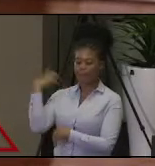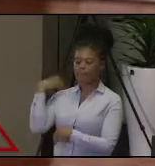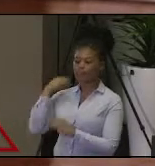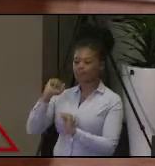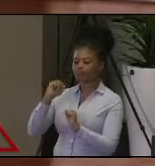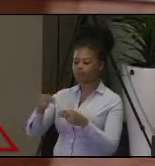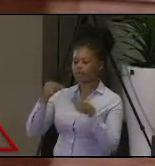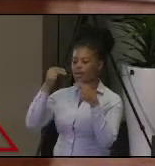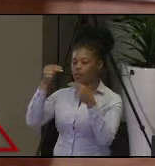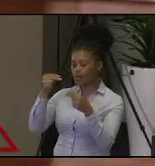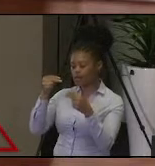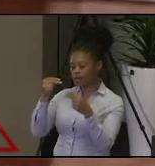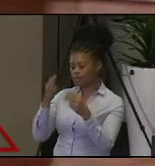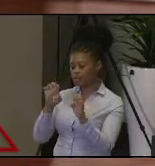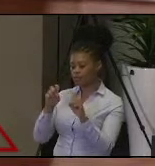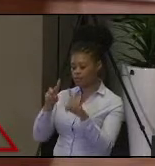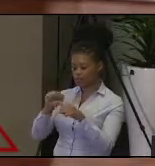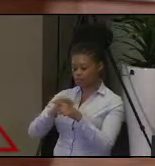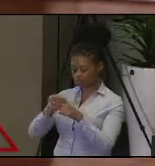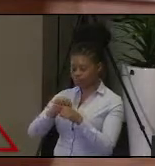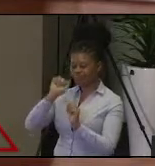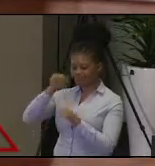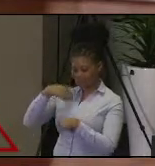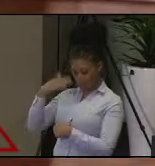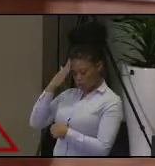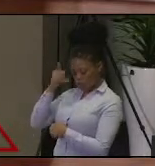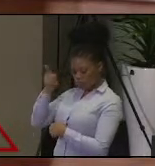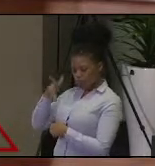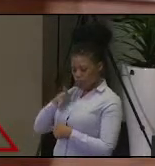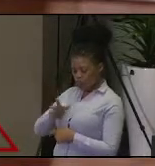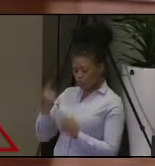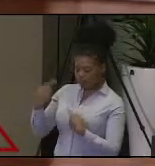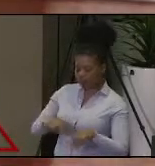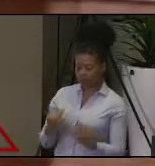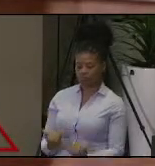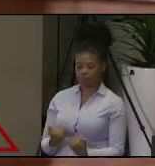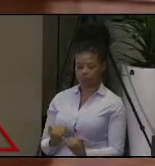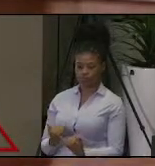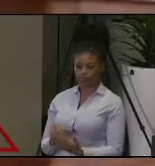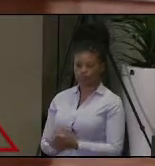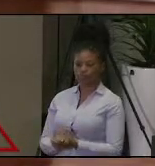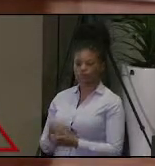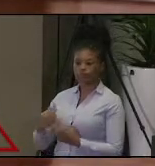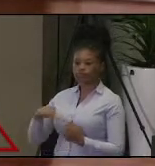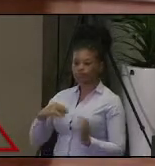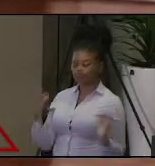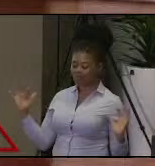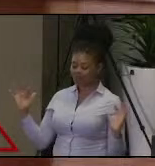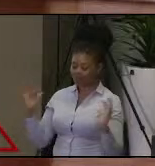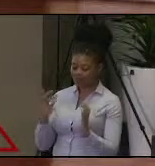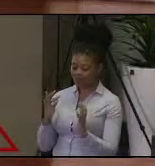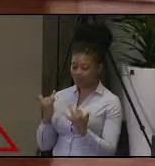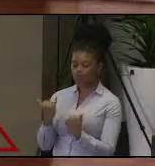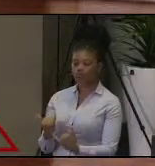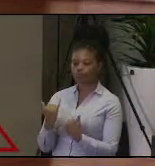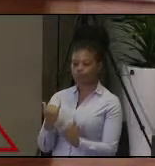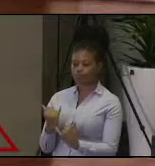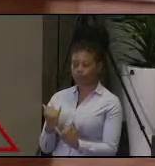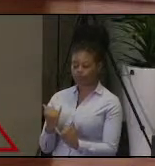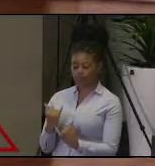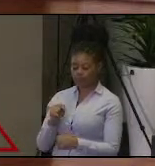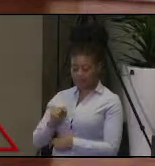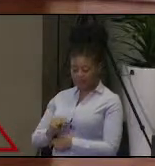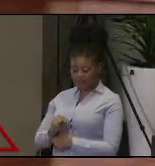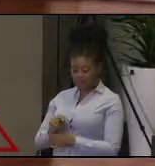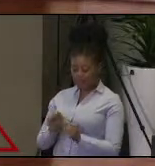Training. I know she would have liked to be here today. We are gathered today at